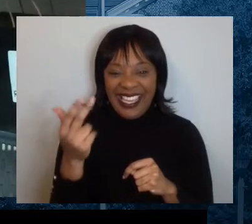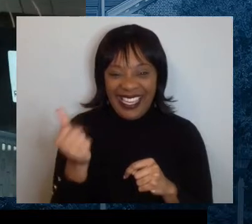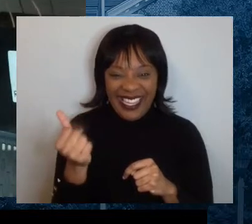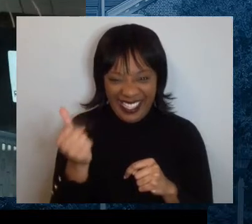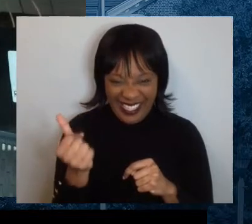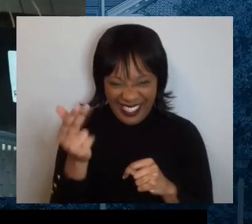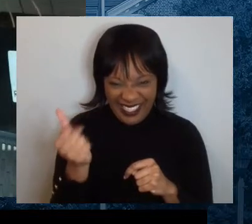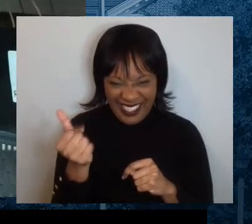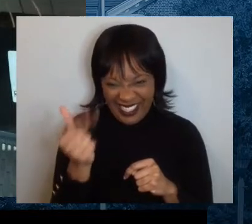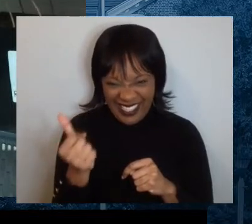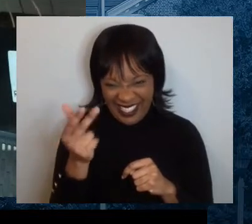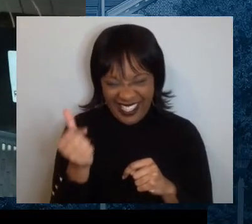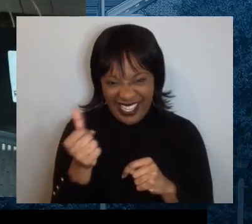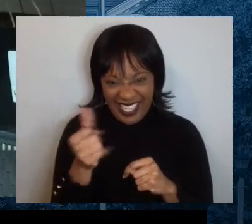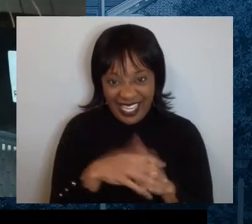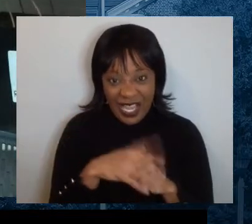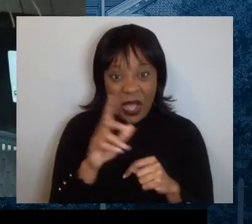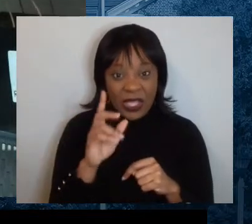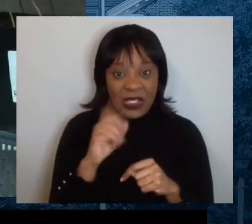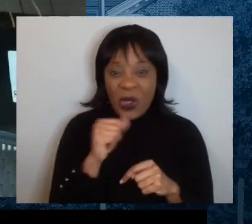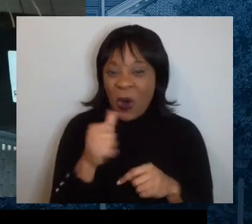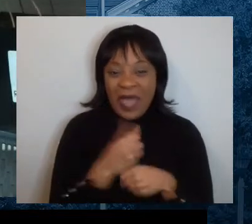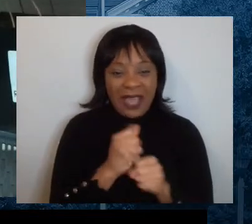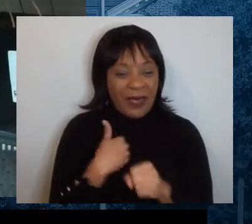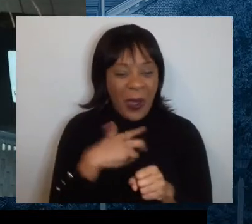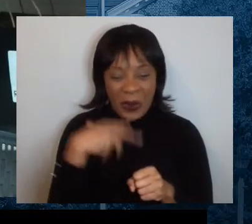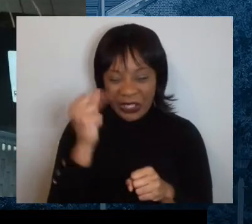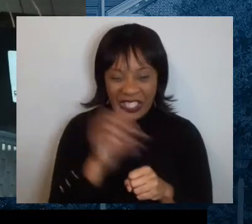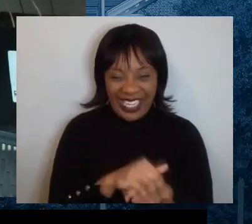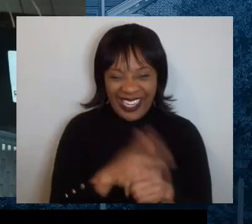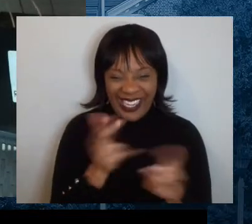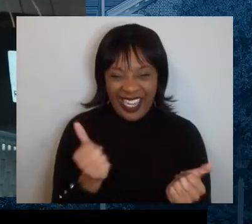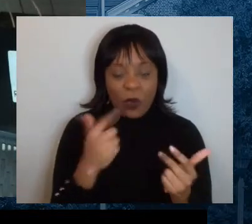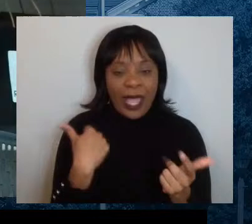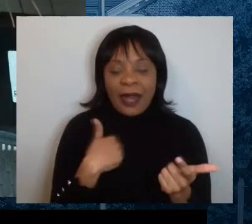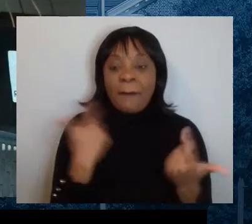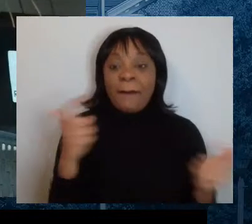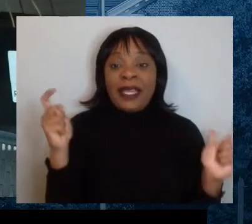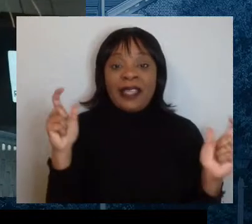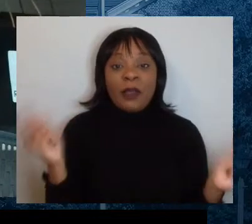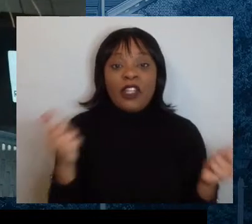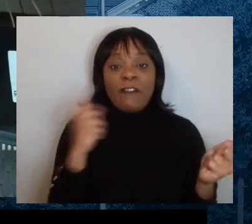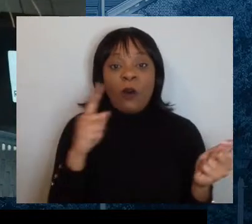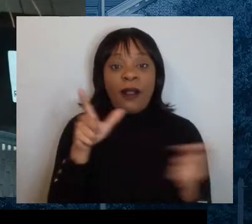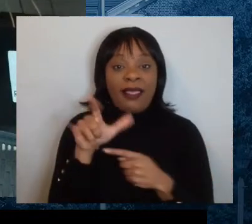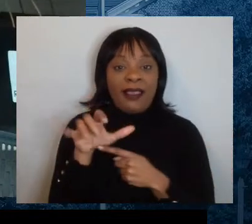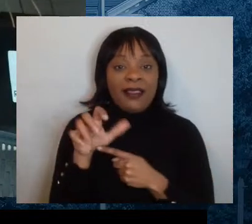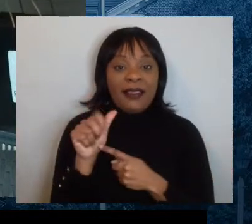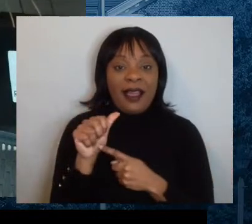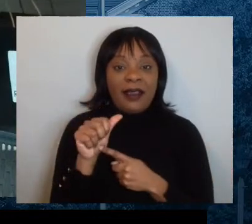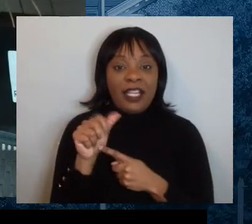Don't make me older. But we had a huge celebration for Lisa, and Lisa's been